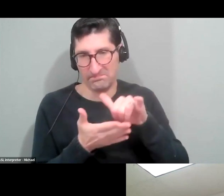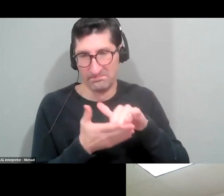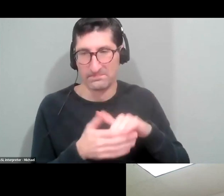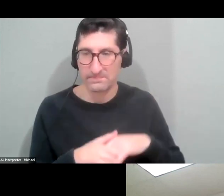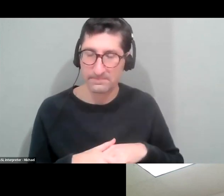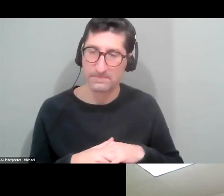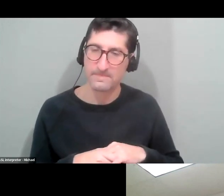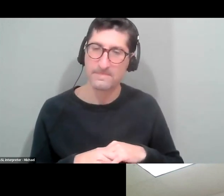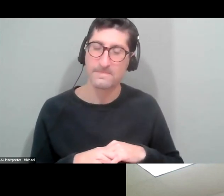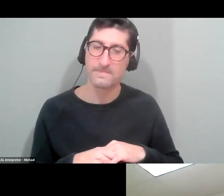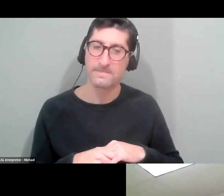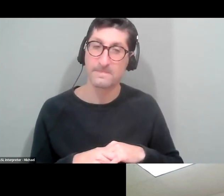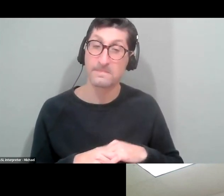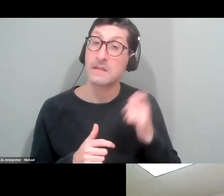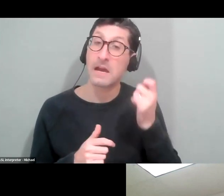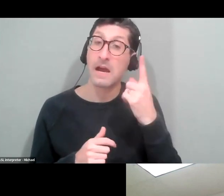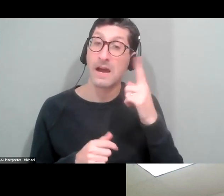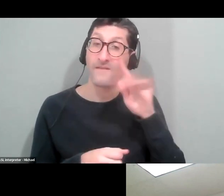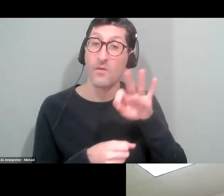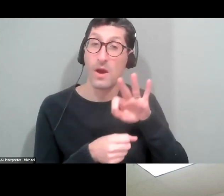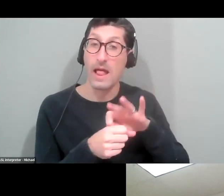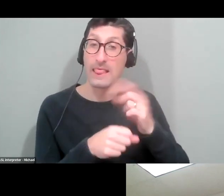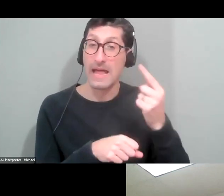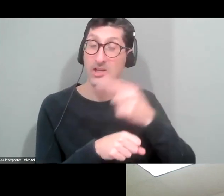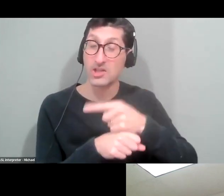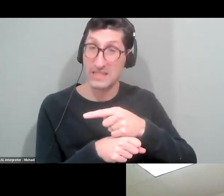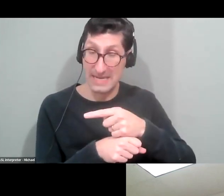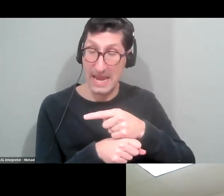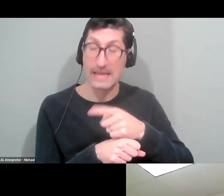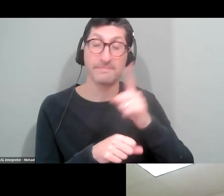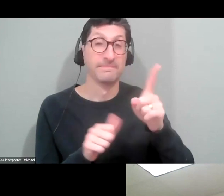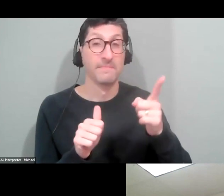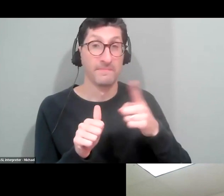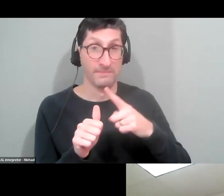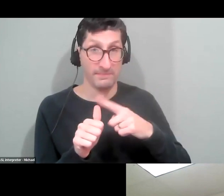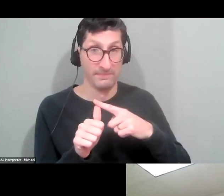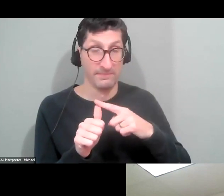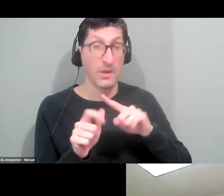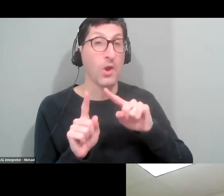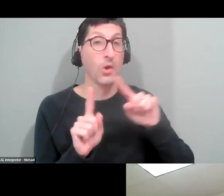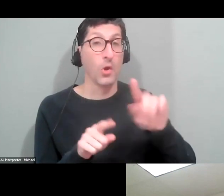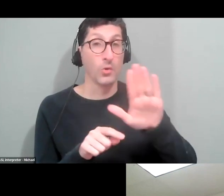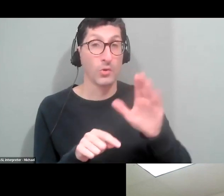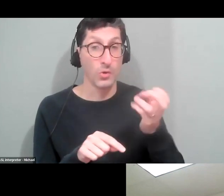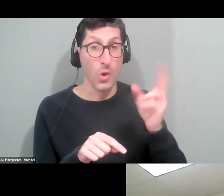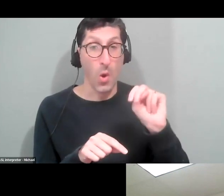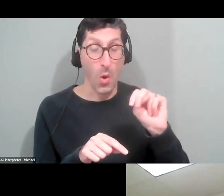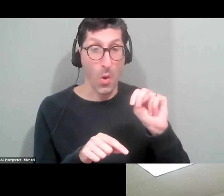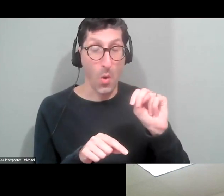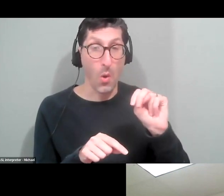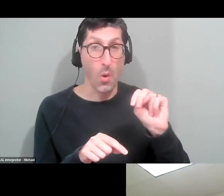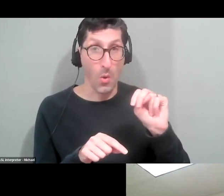mind for election day auditing is go to your own polling place and you can actually ask to test the